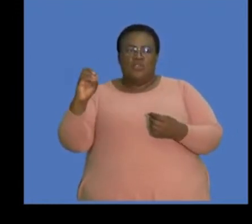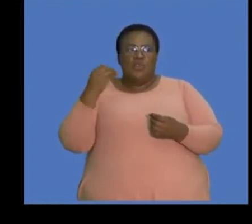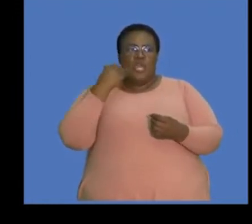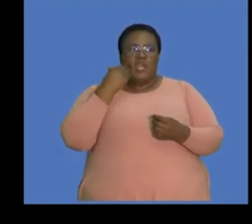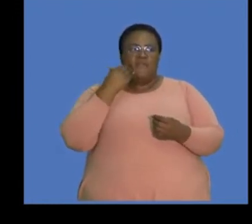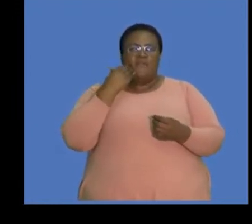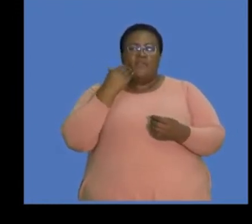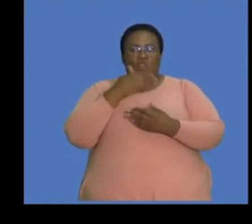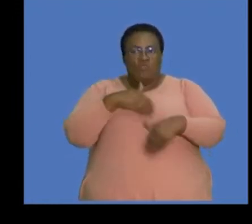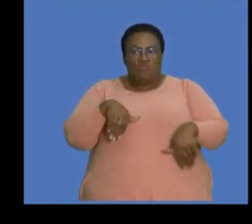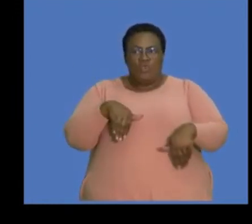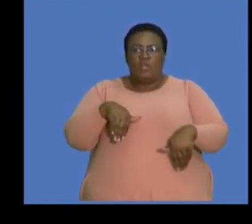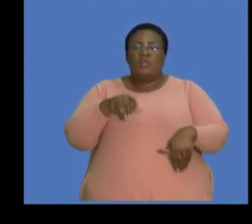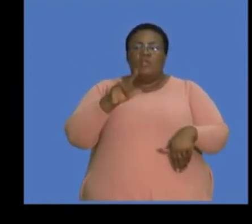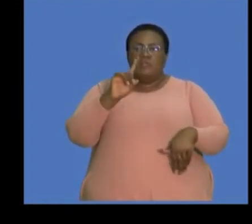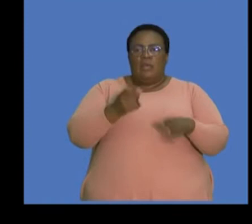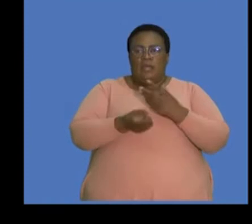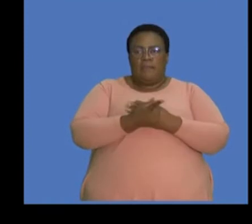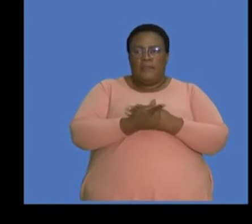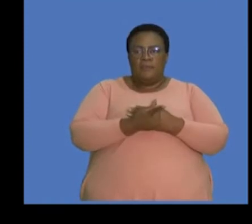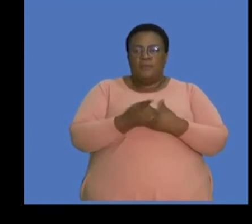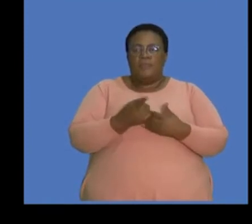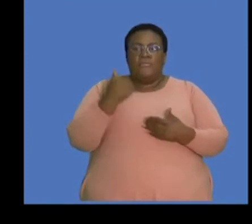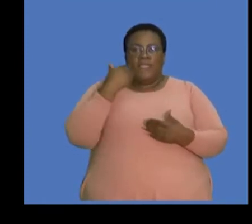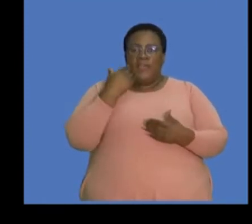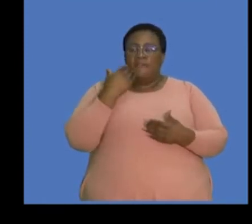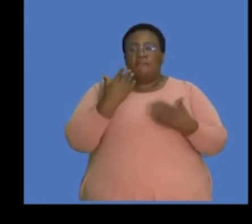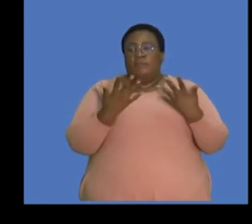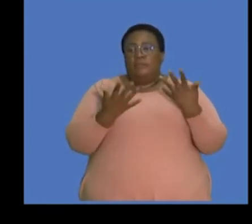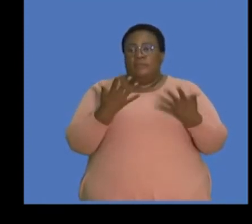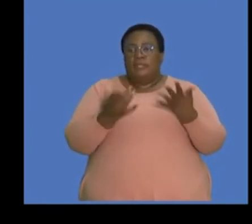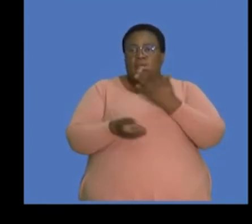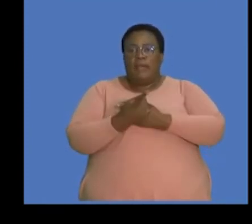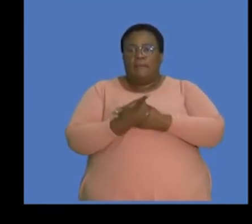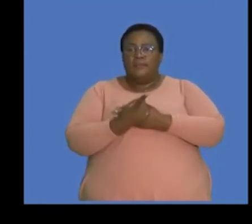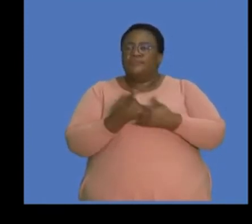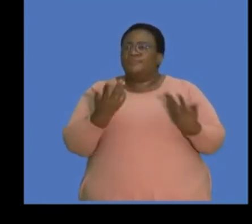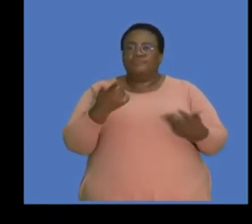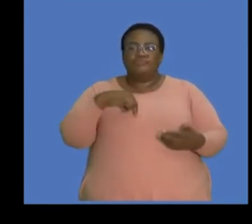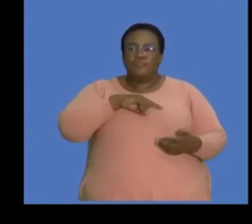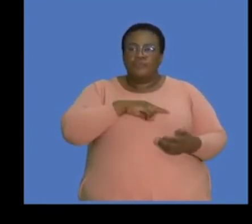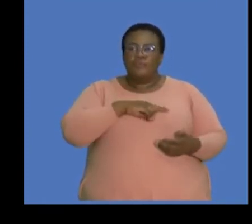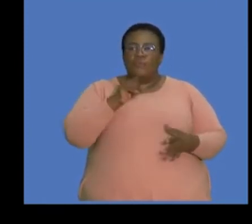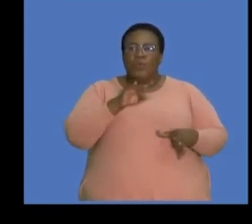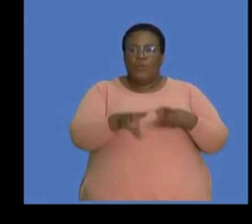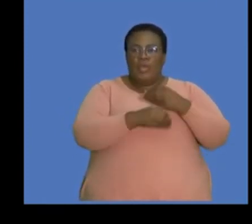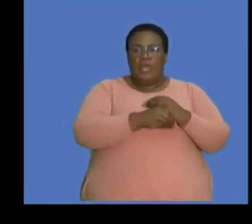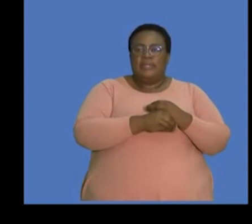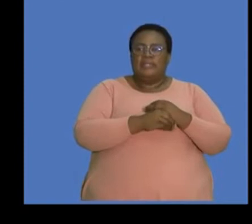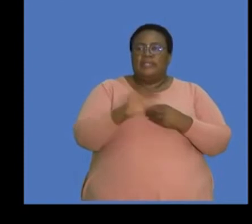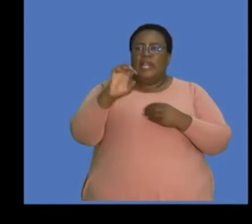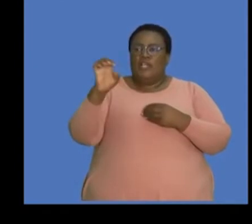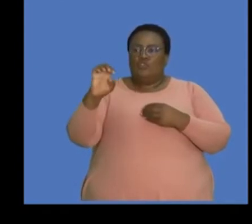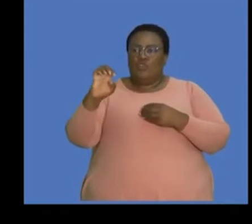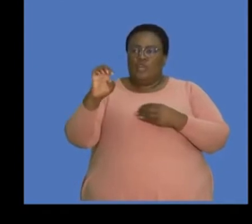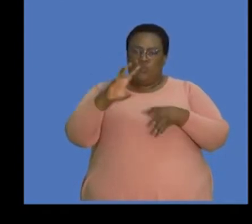zero. So if it's neutral, that's the implication of that. So if, for argument's sake, we